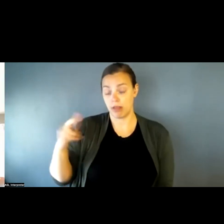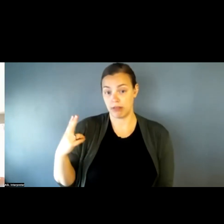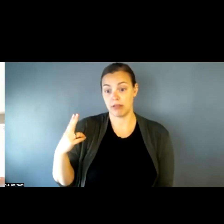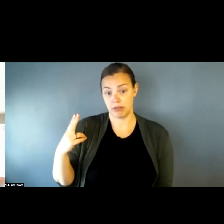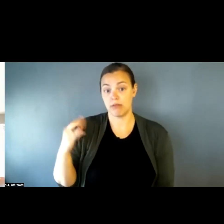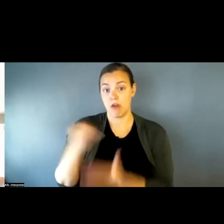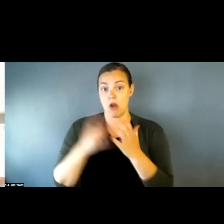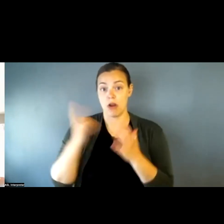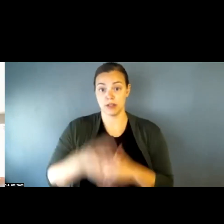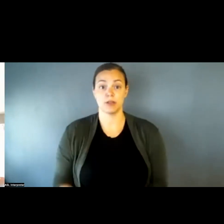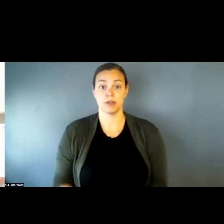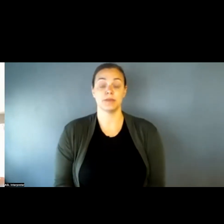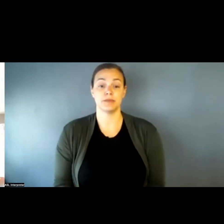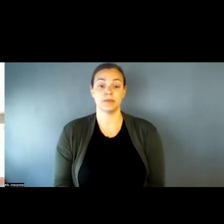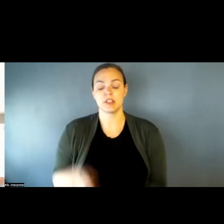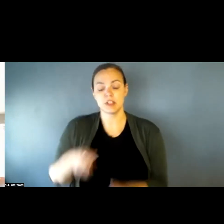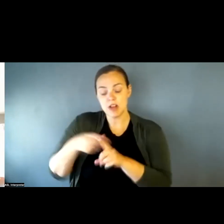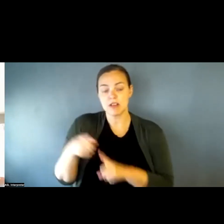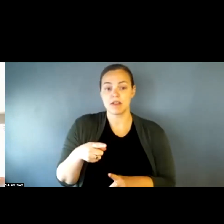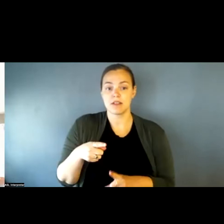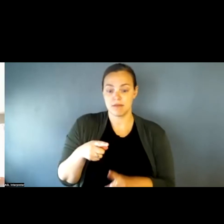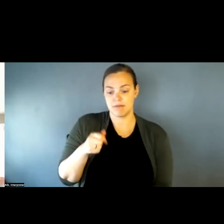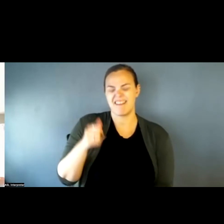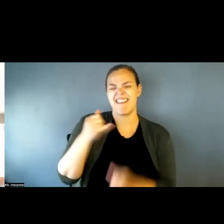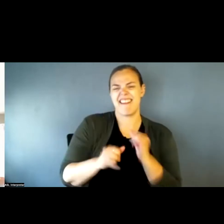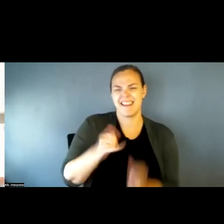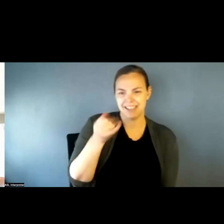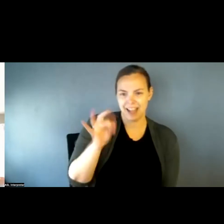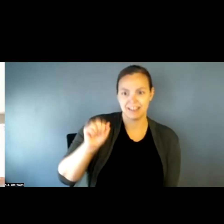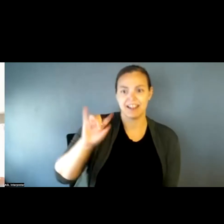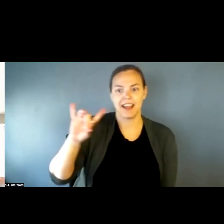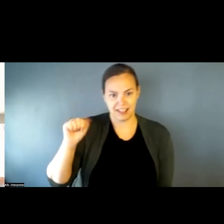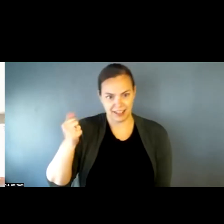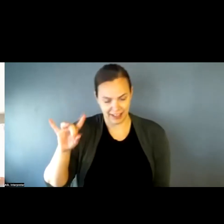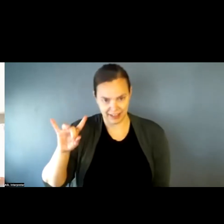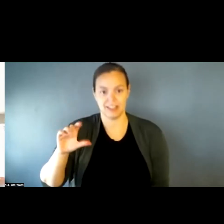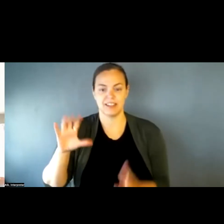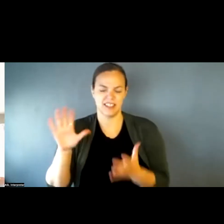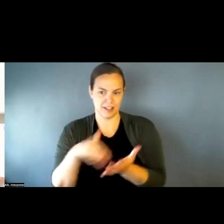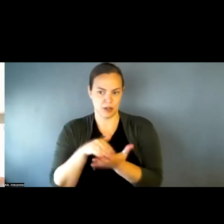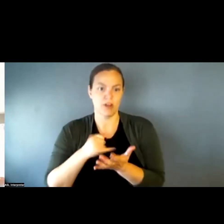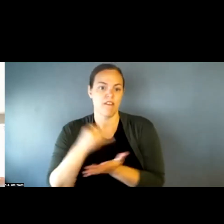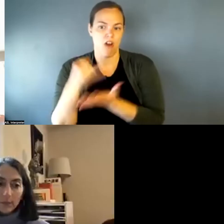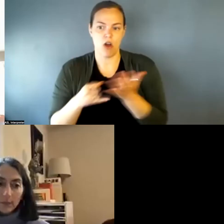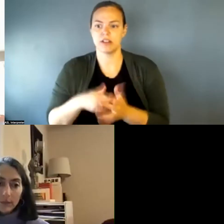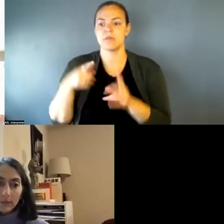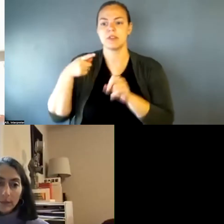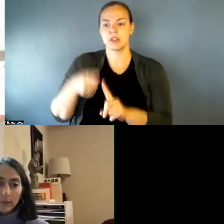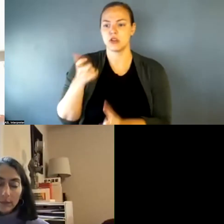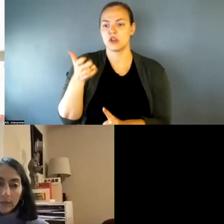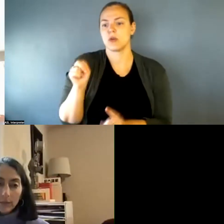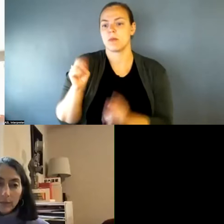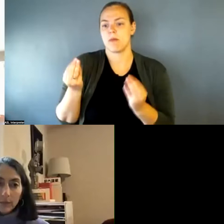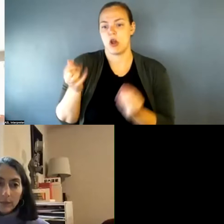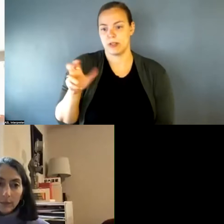late 19th and early 20th century European art, particularly German modernism. Her